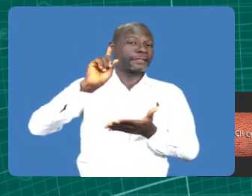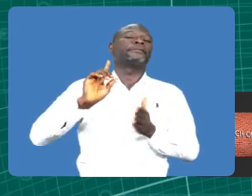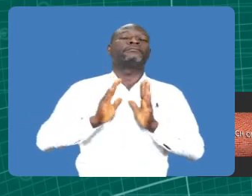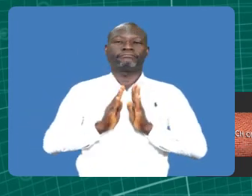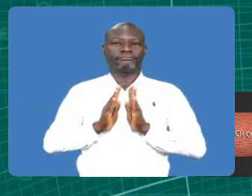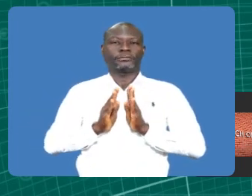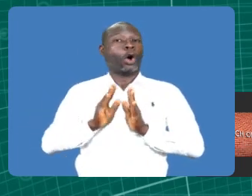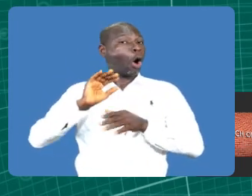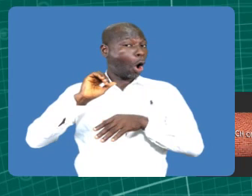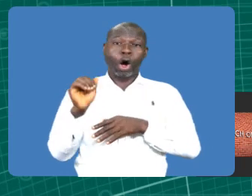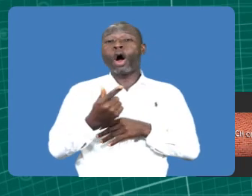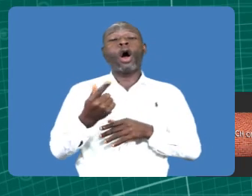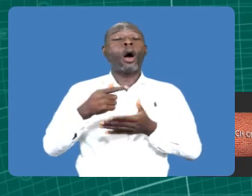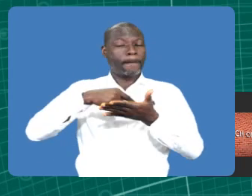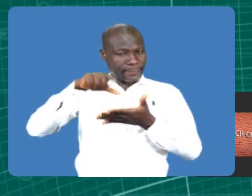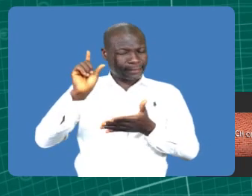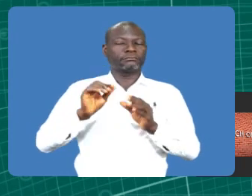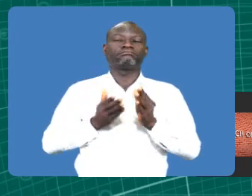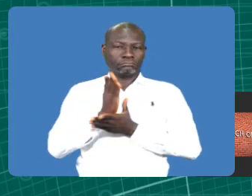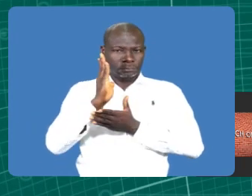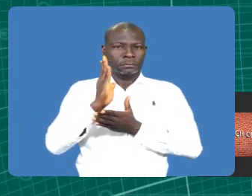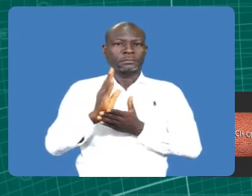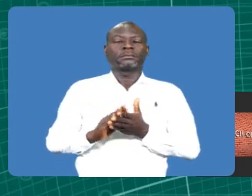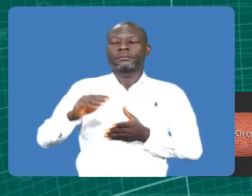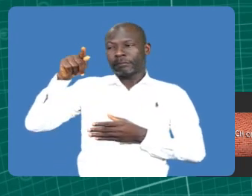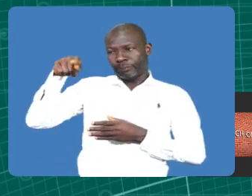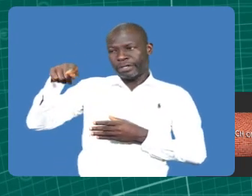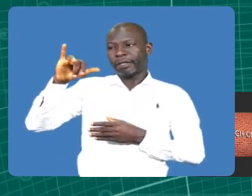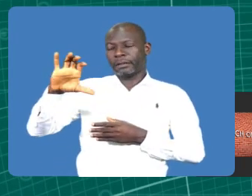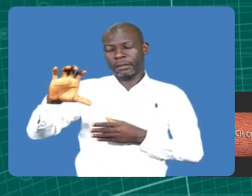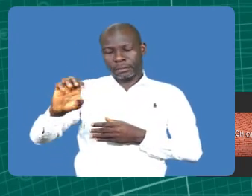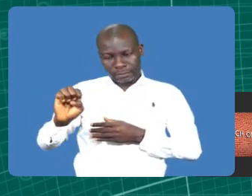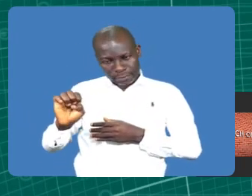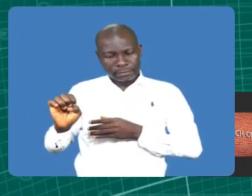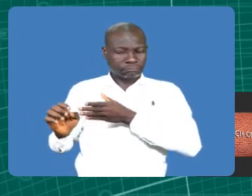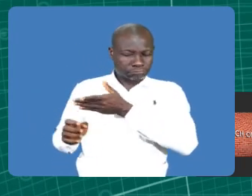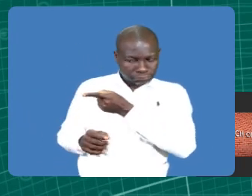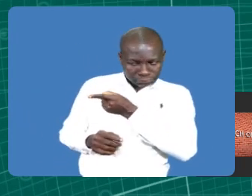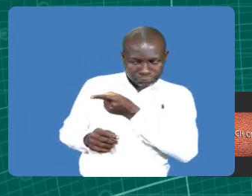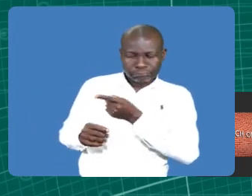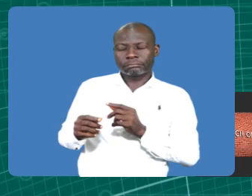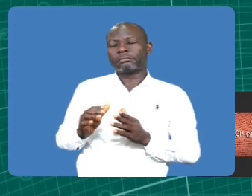So all of them have done very, very well. Prince Tabiri.